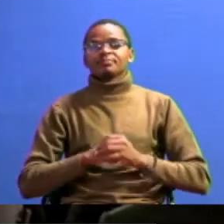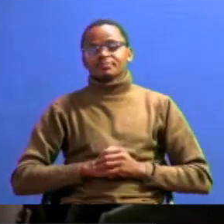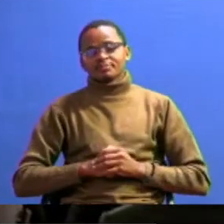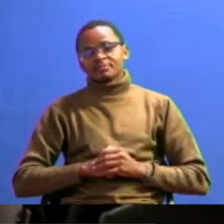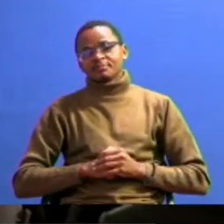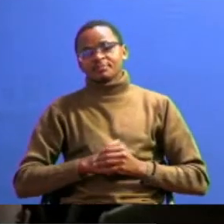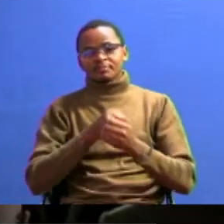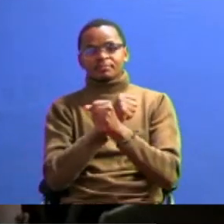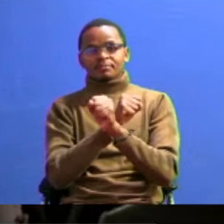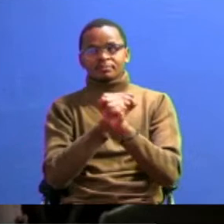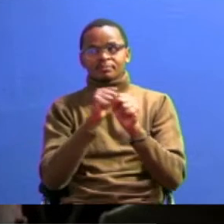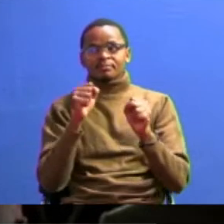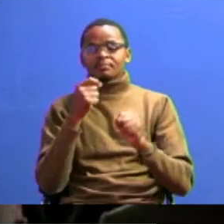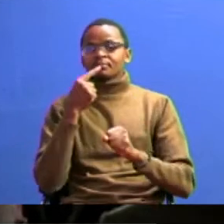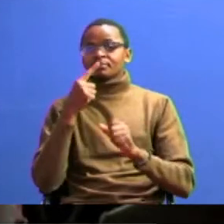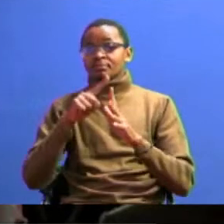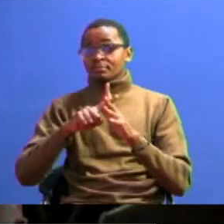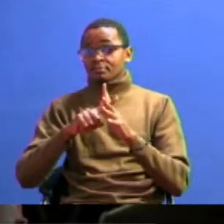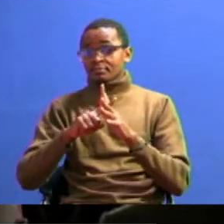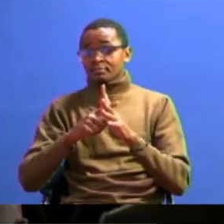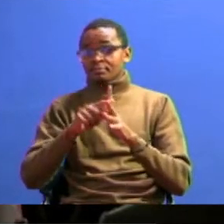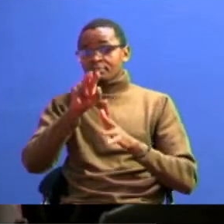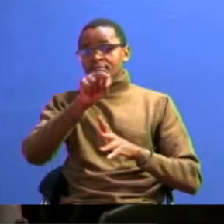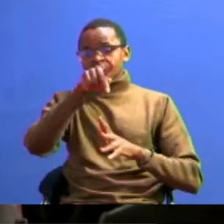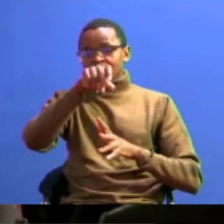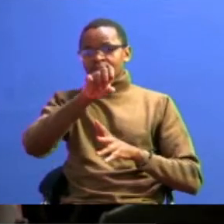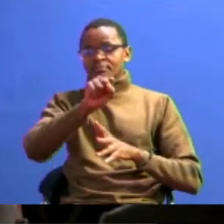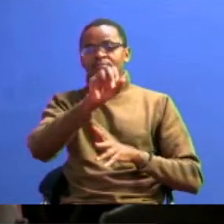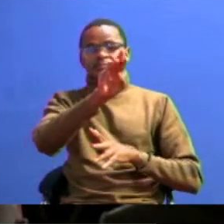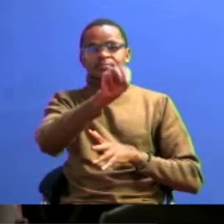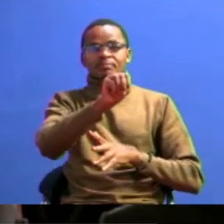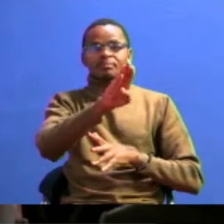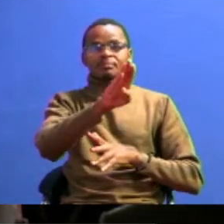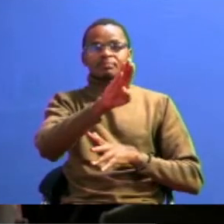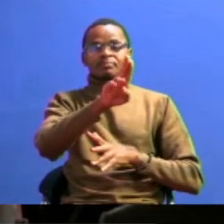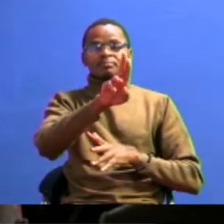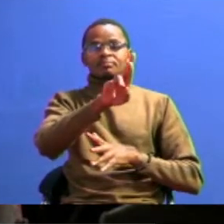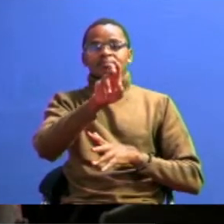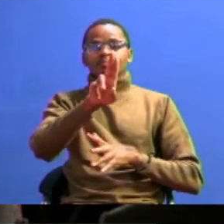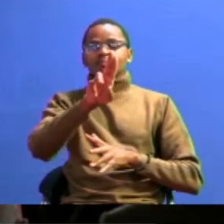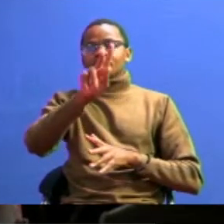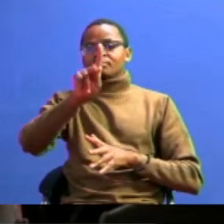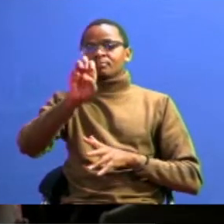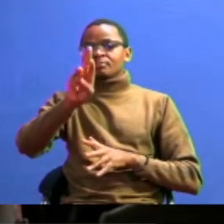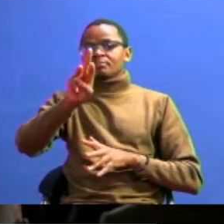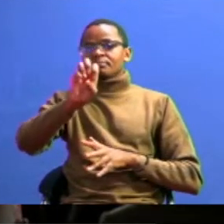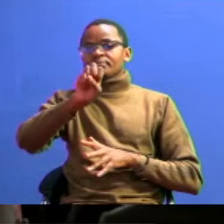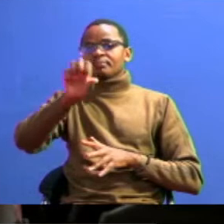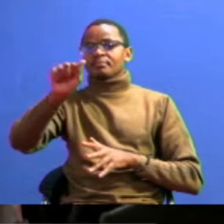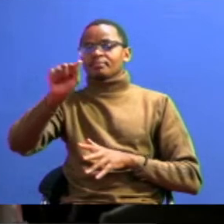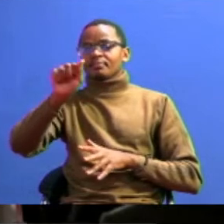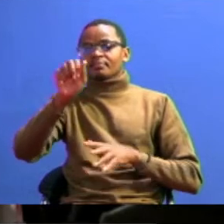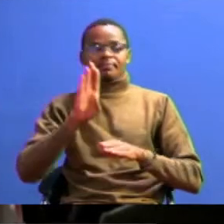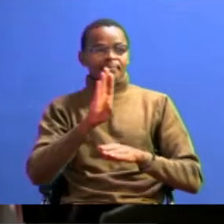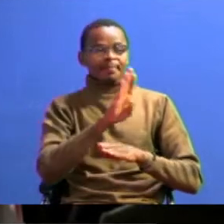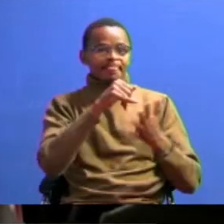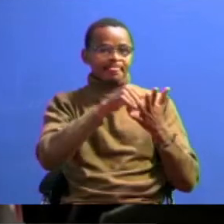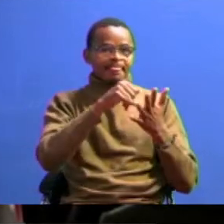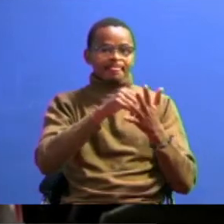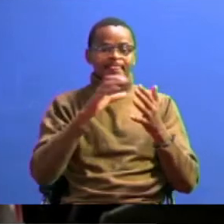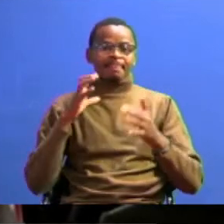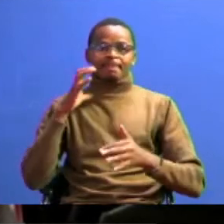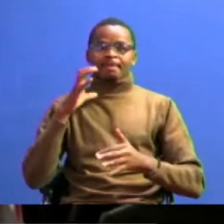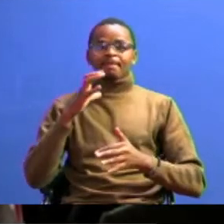The president recently sacked LPS Josephine Mburu and the whole of the Kenya Medical Supplies Authority Board, including its chair